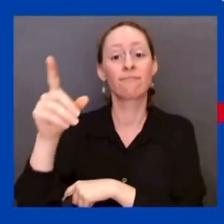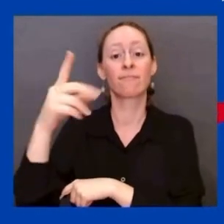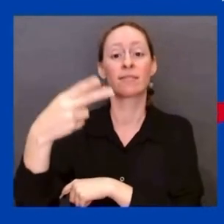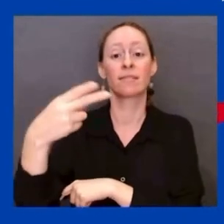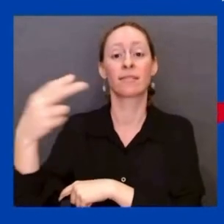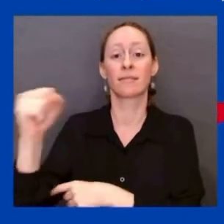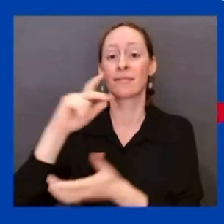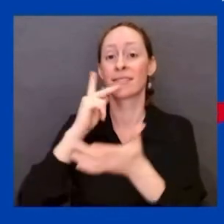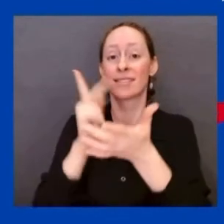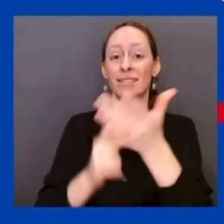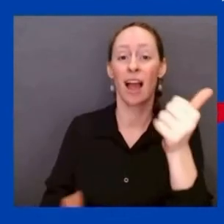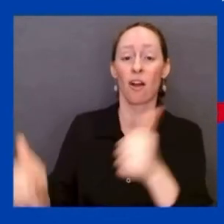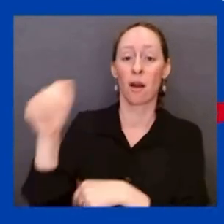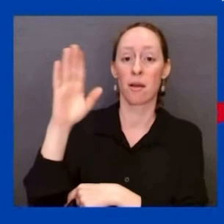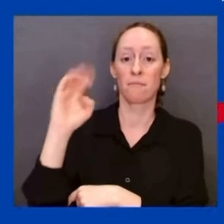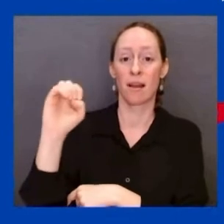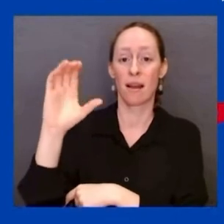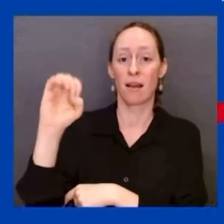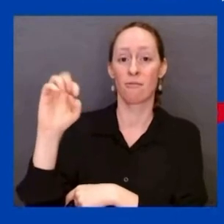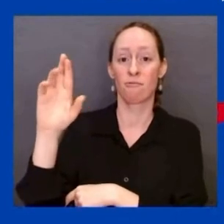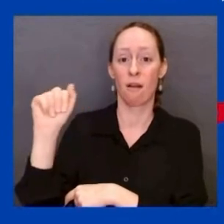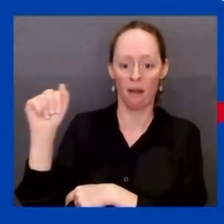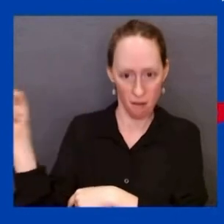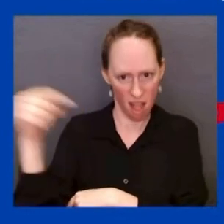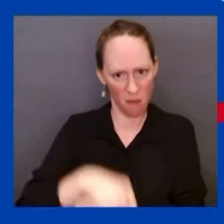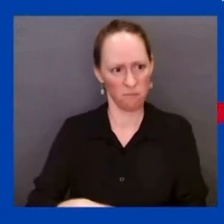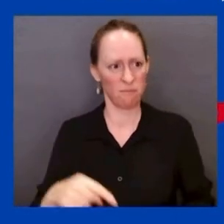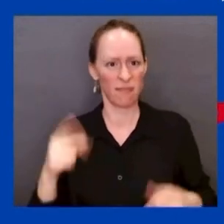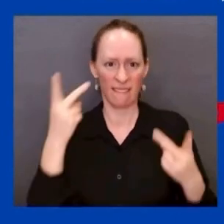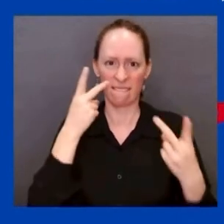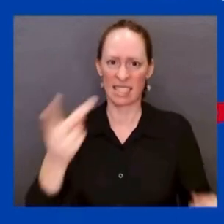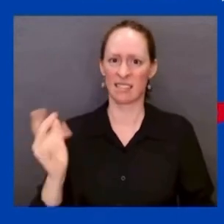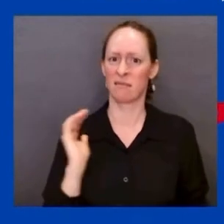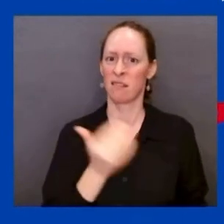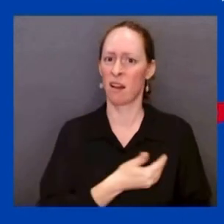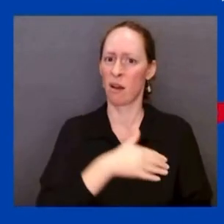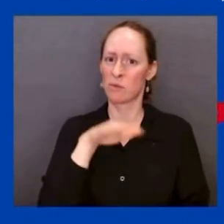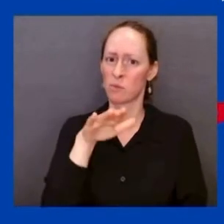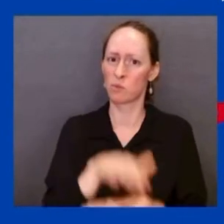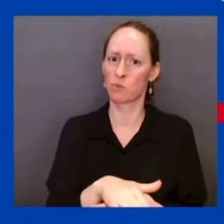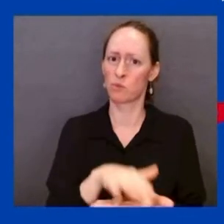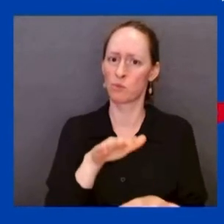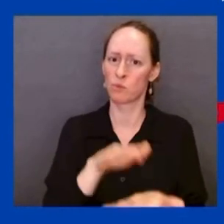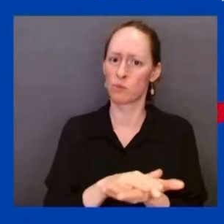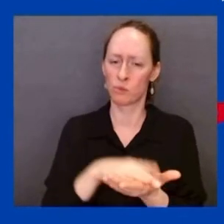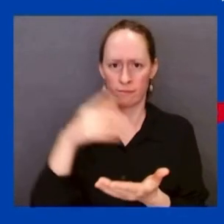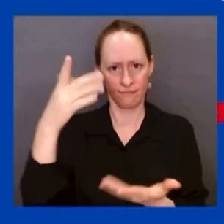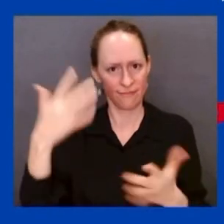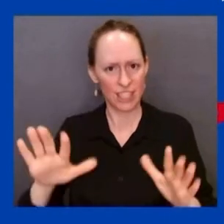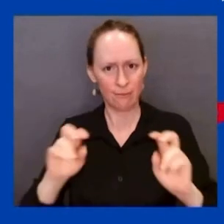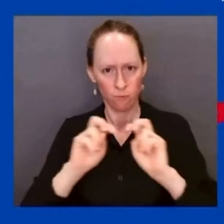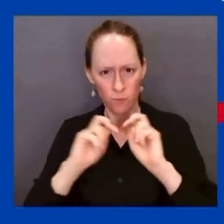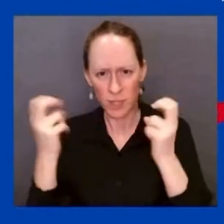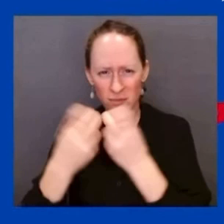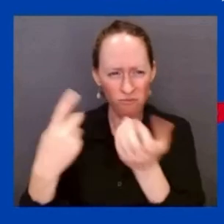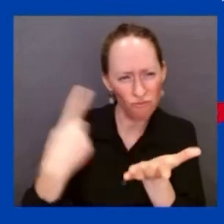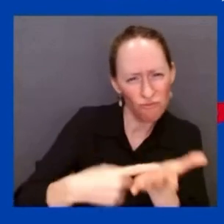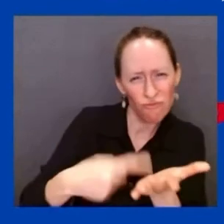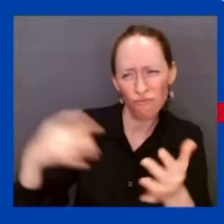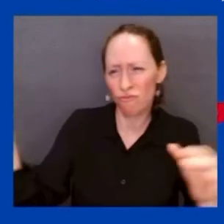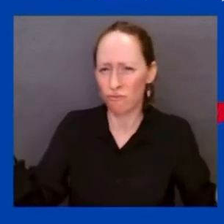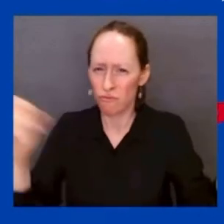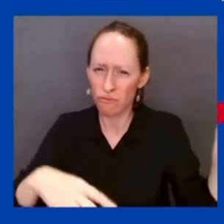for a roundtable conversation about our experience working with kids every day, and then